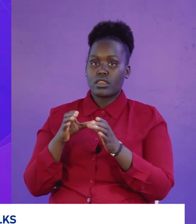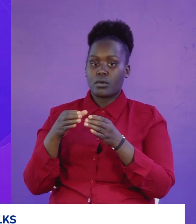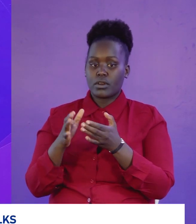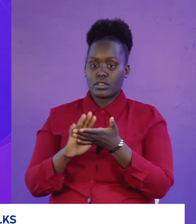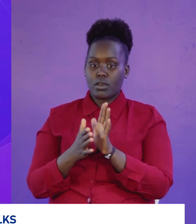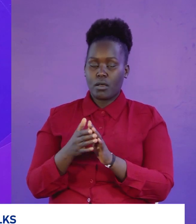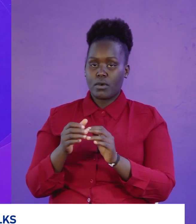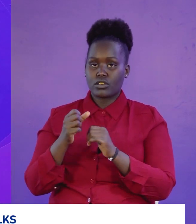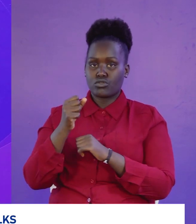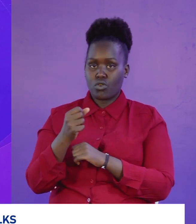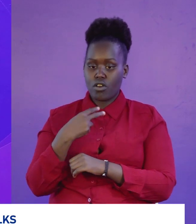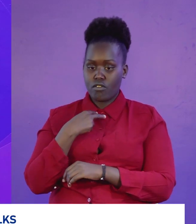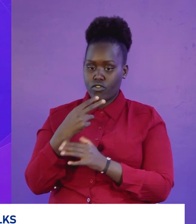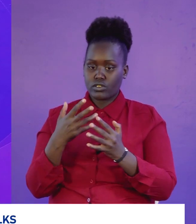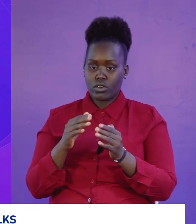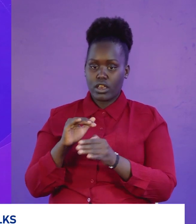county.